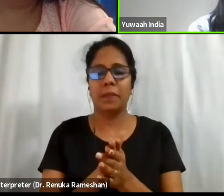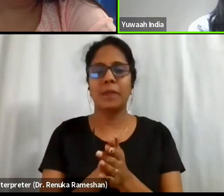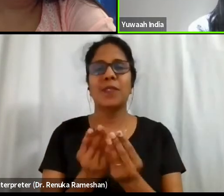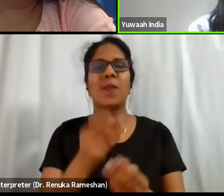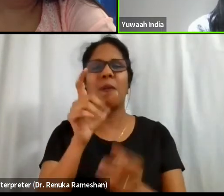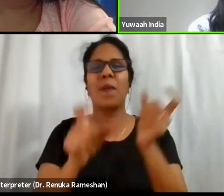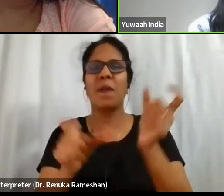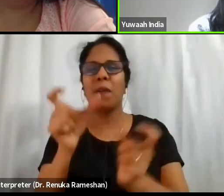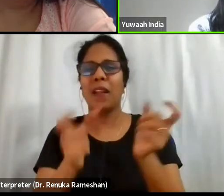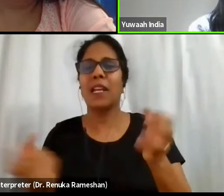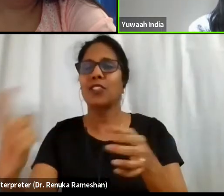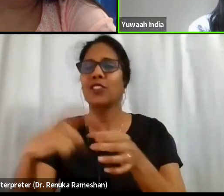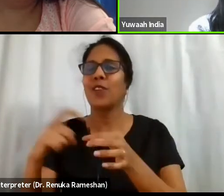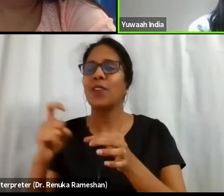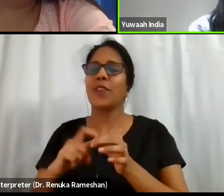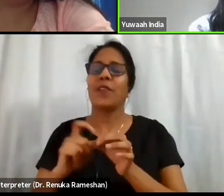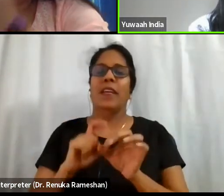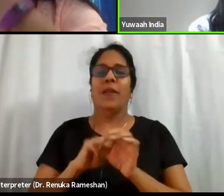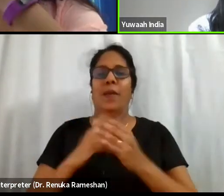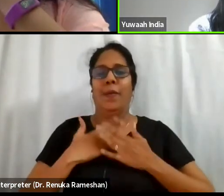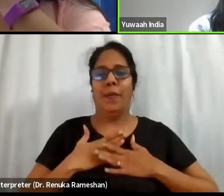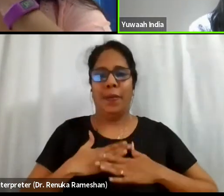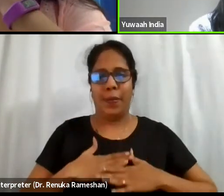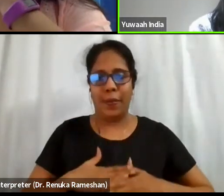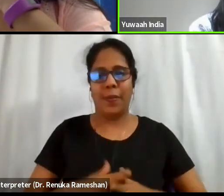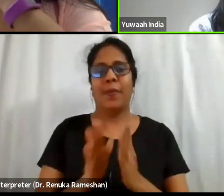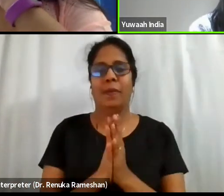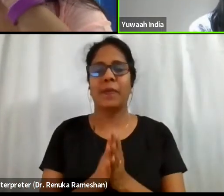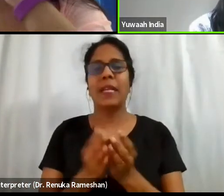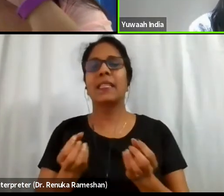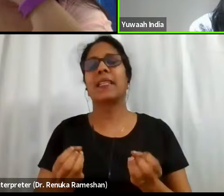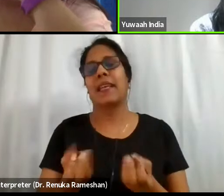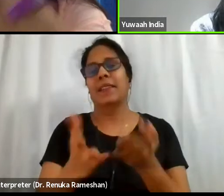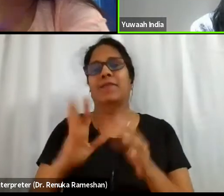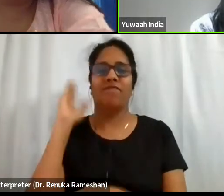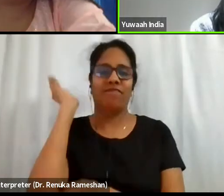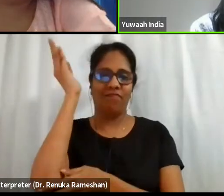that we're all joined in before the session begins.